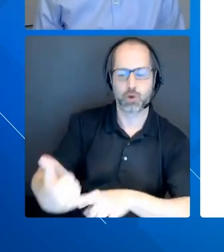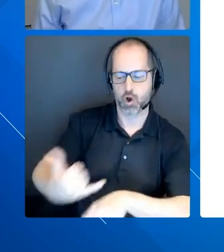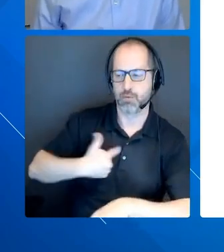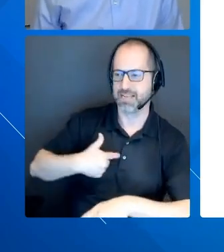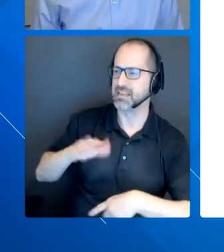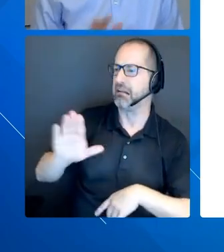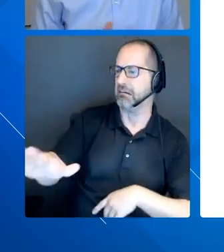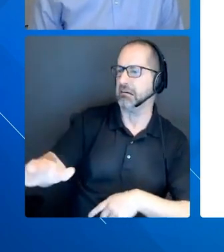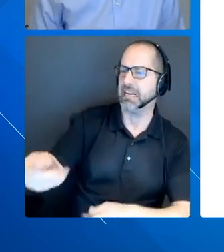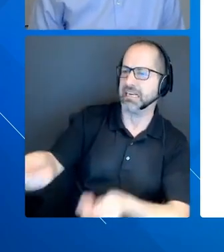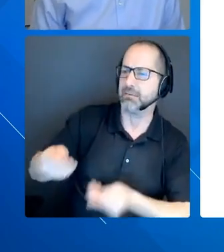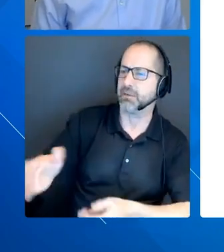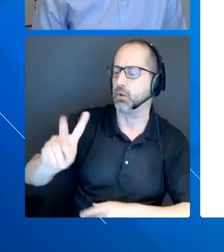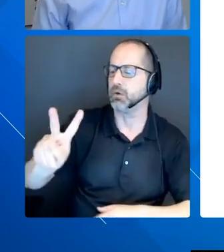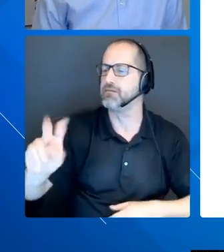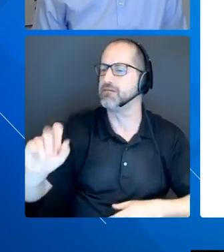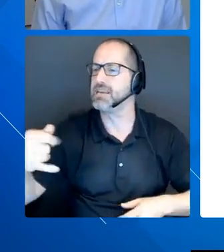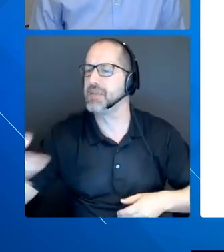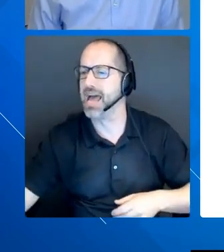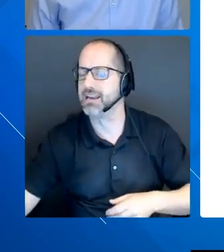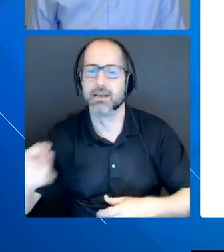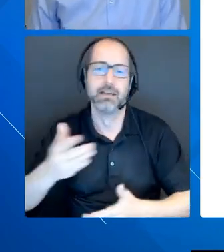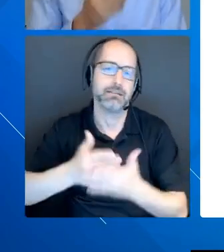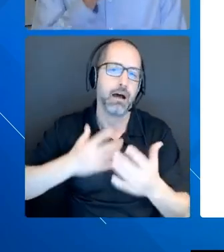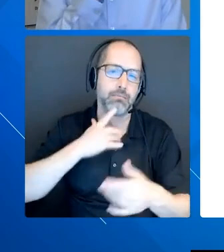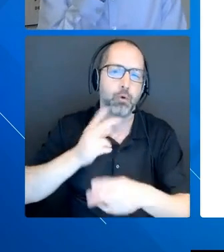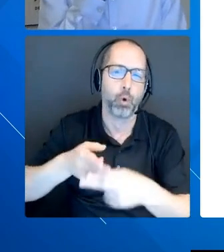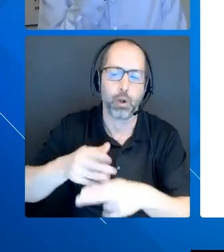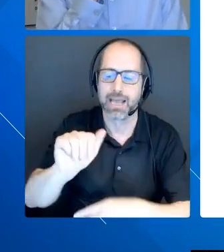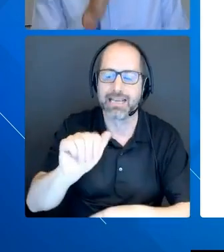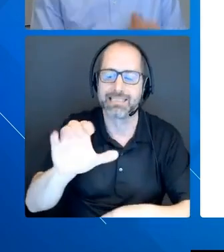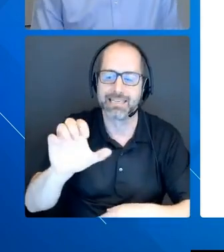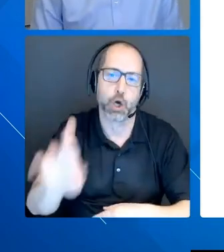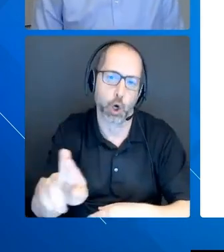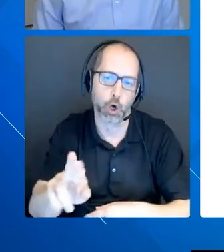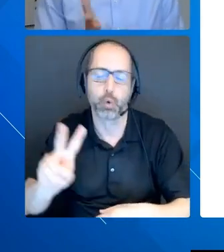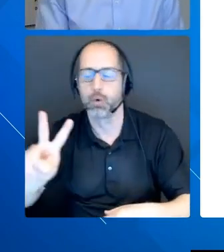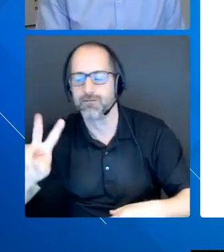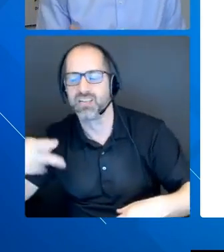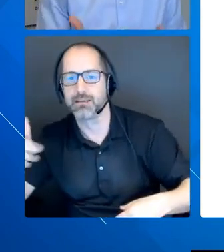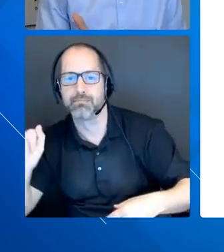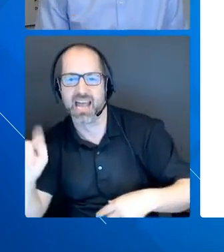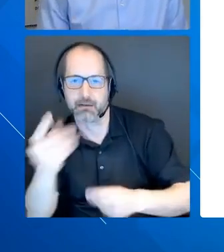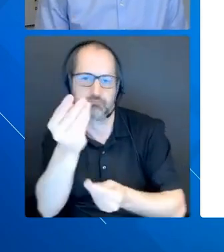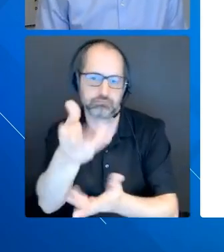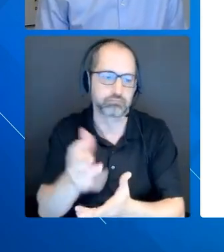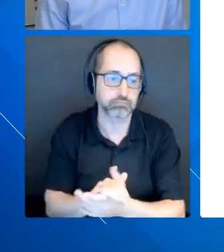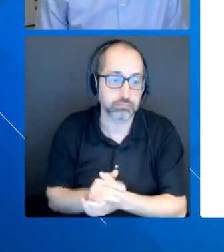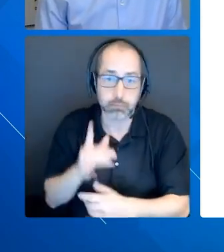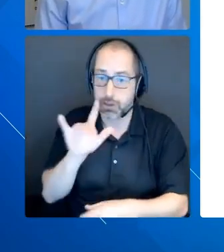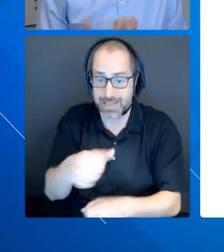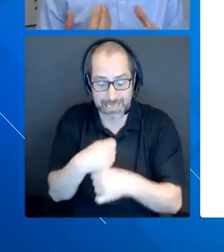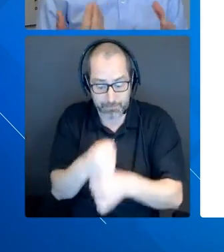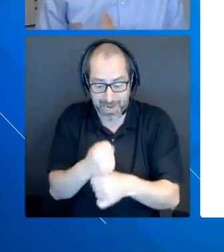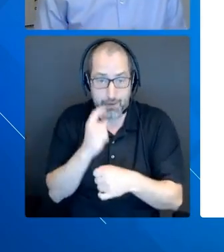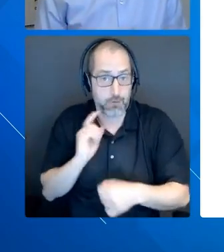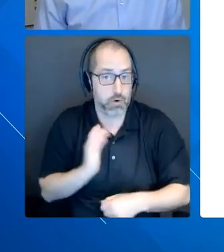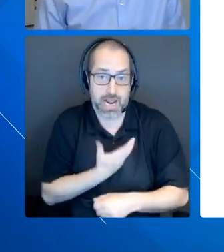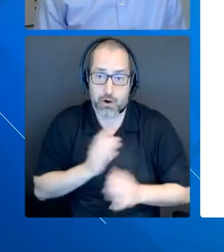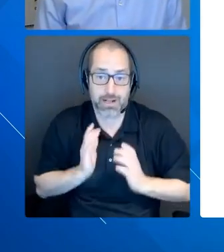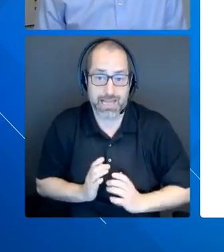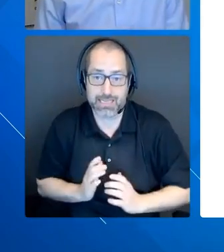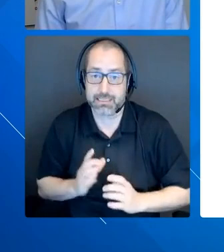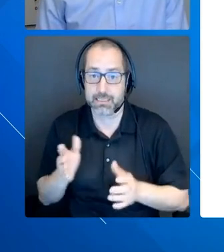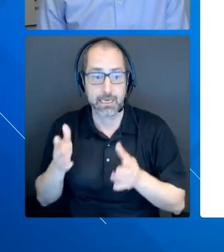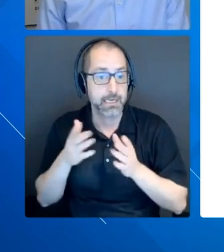Some say ACR, but normally it's VPAT. So just so you know, excuse me, they're made for you. They're made for our clients. They're